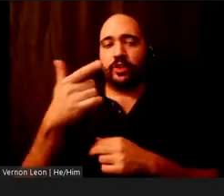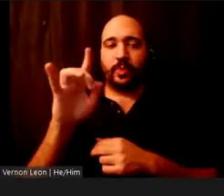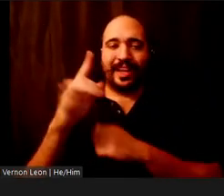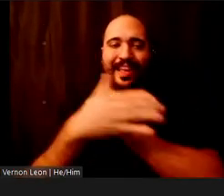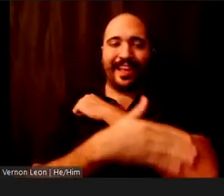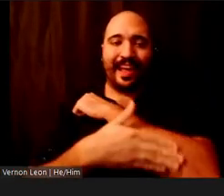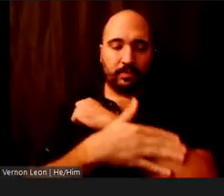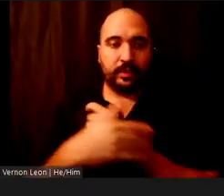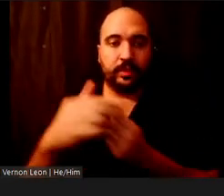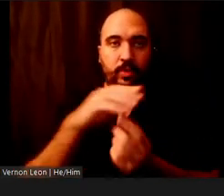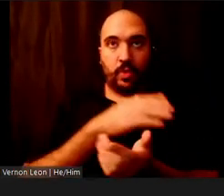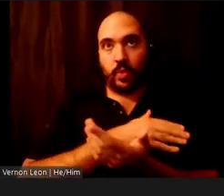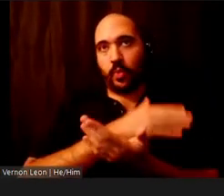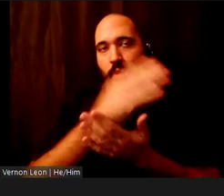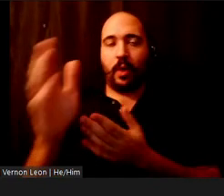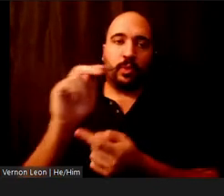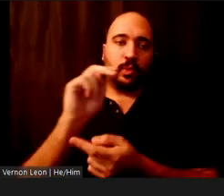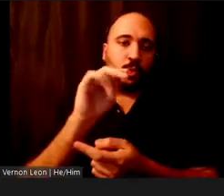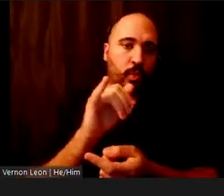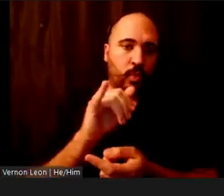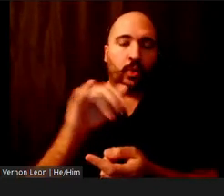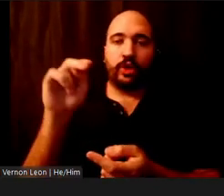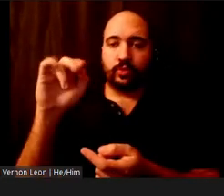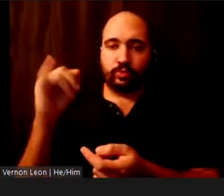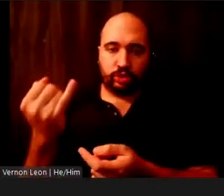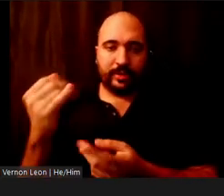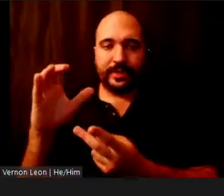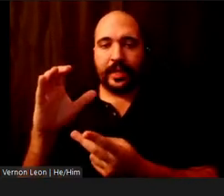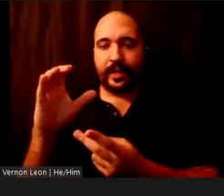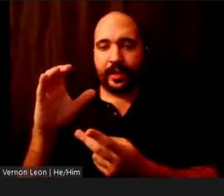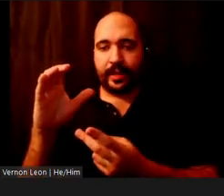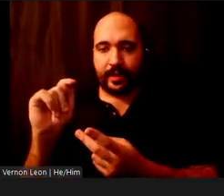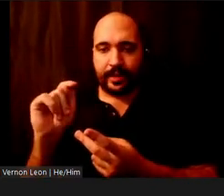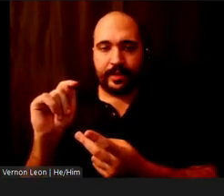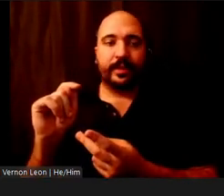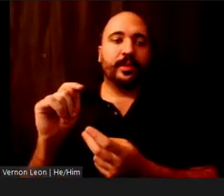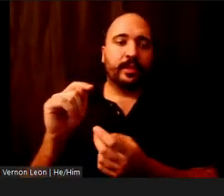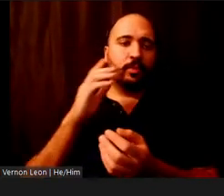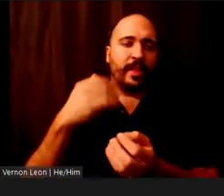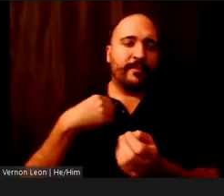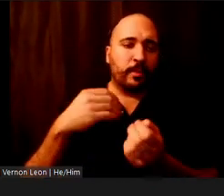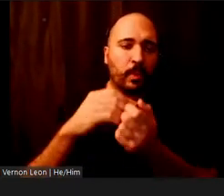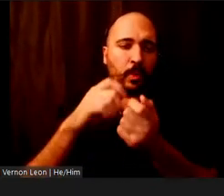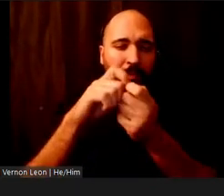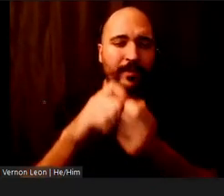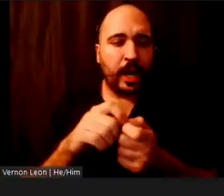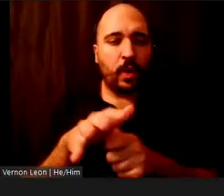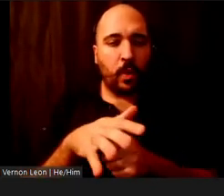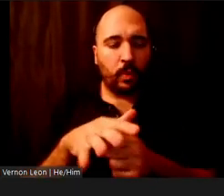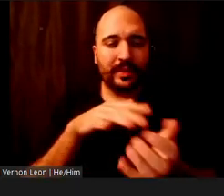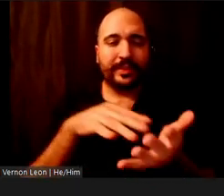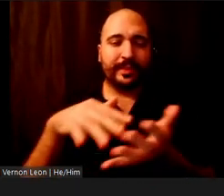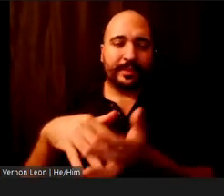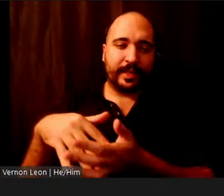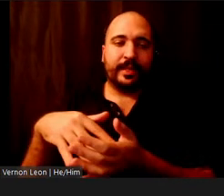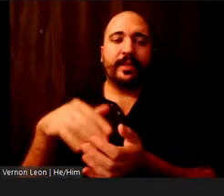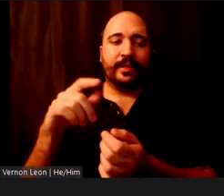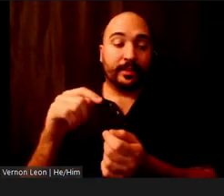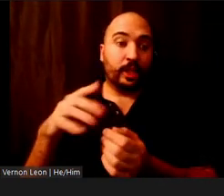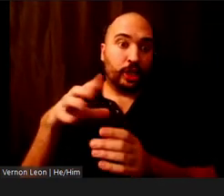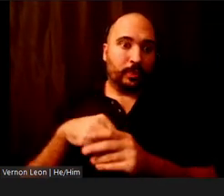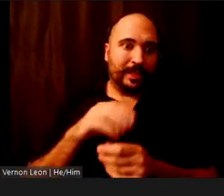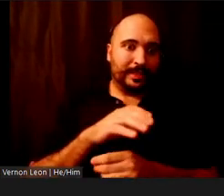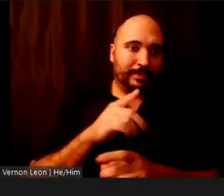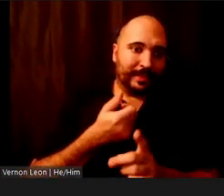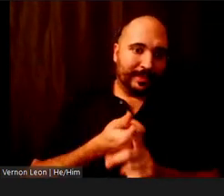throughout New York, New Jersey, and Connecticut. There will also be more refined local study areas, including the central business district,